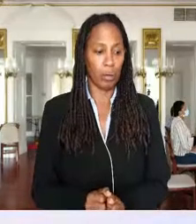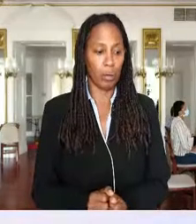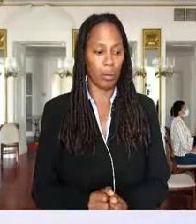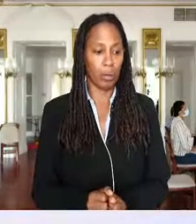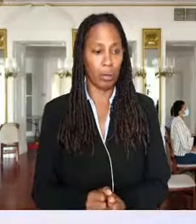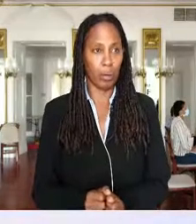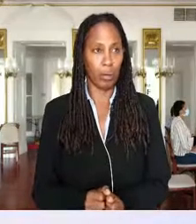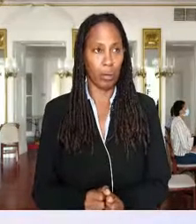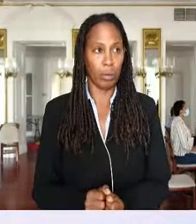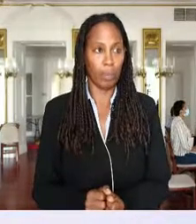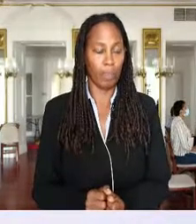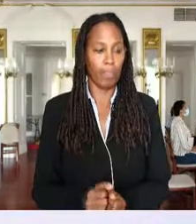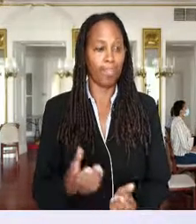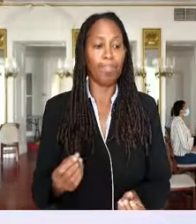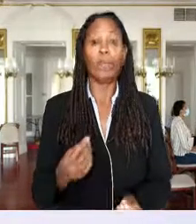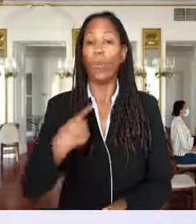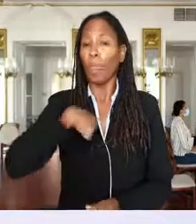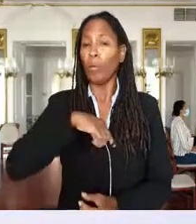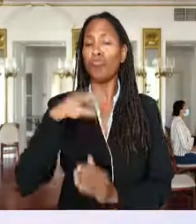taxes?